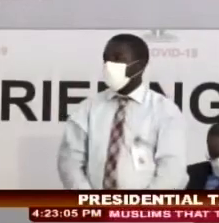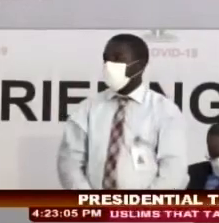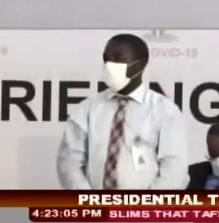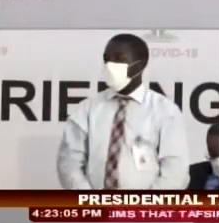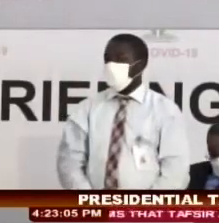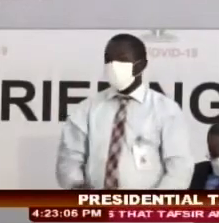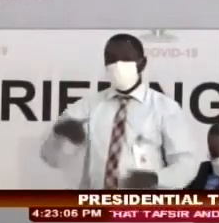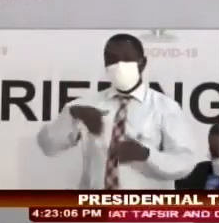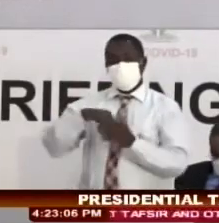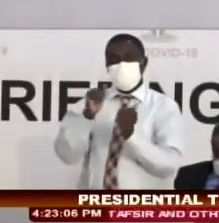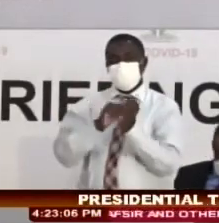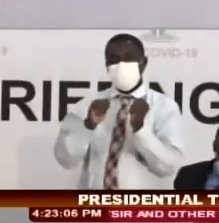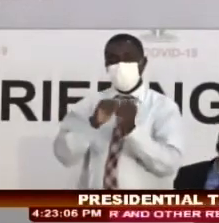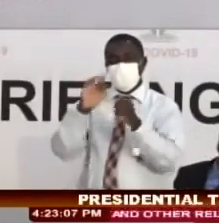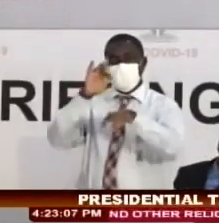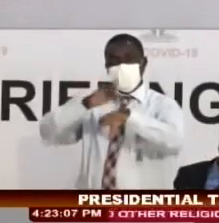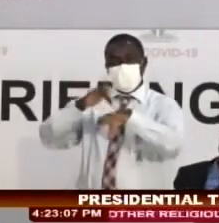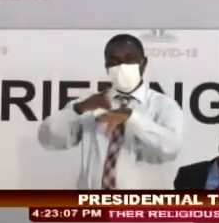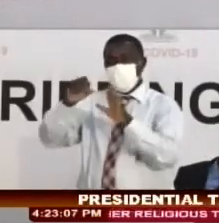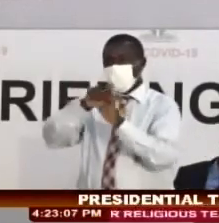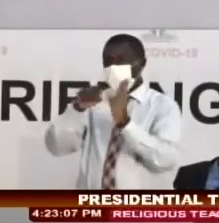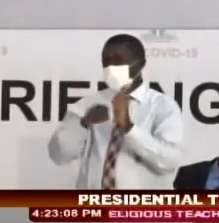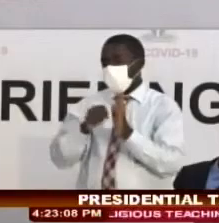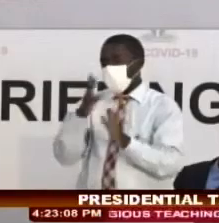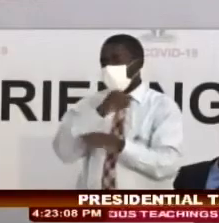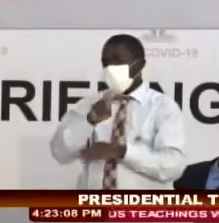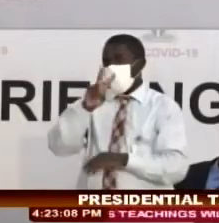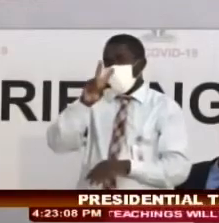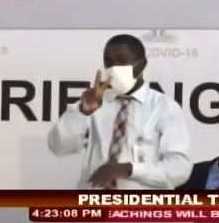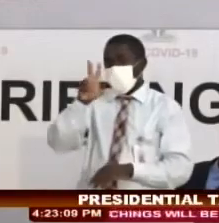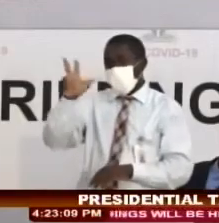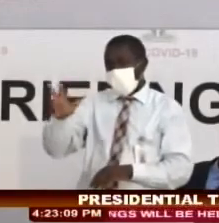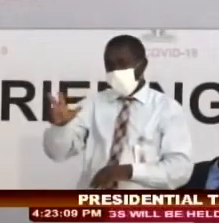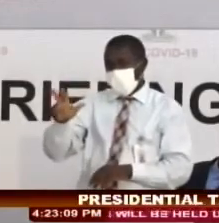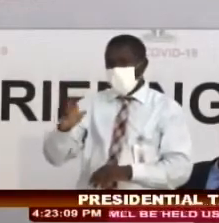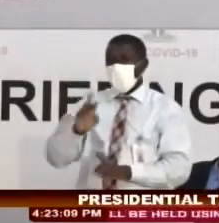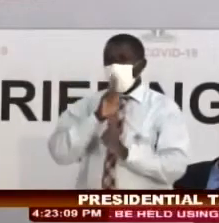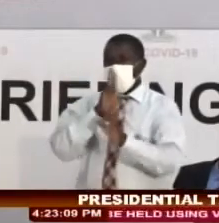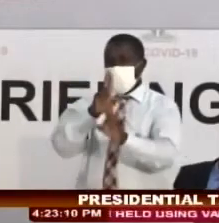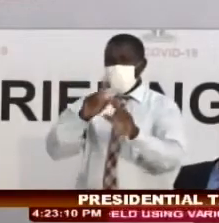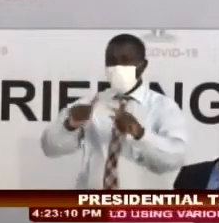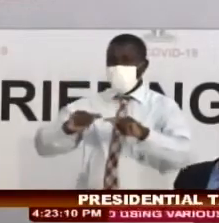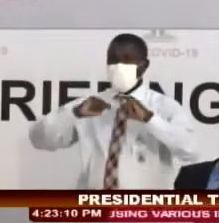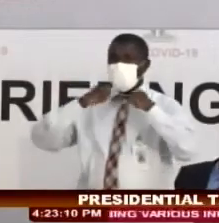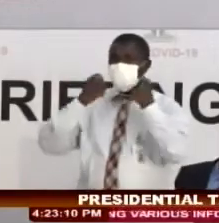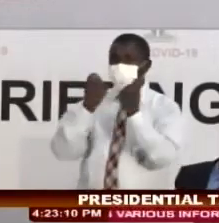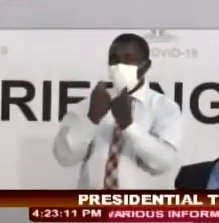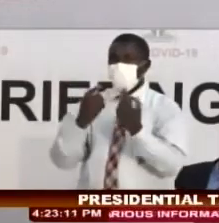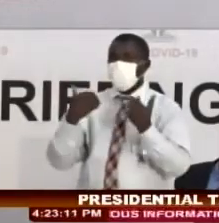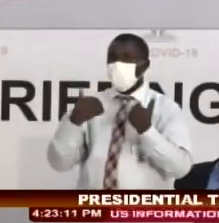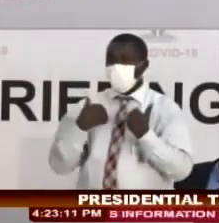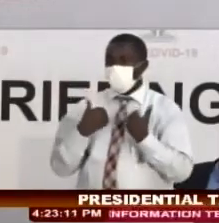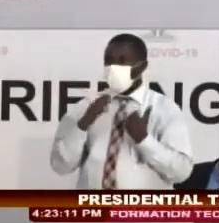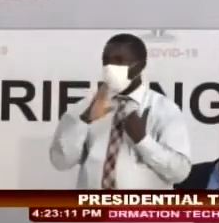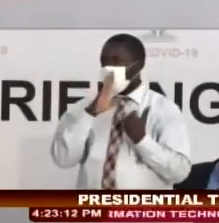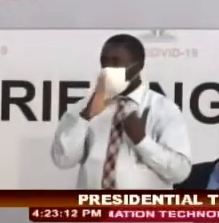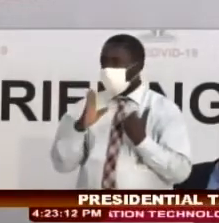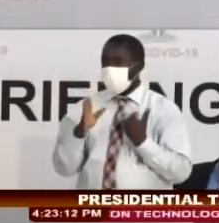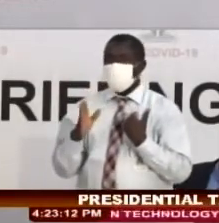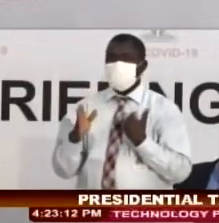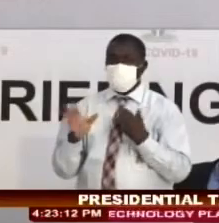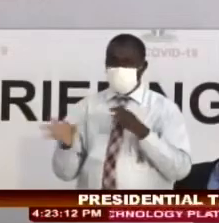state and 23 rapid response teams have been deployed.